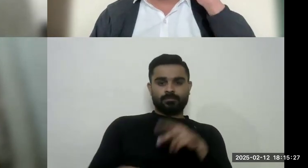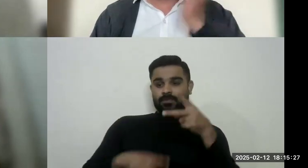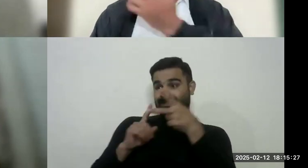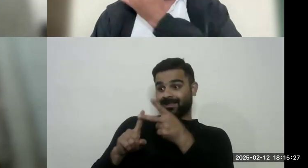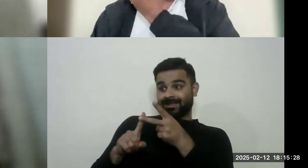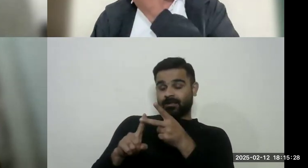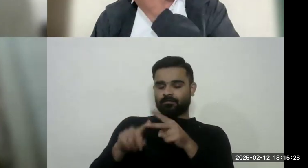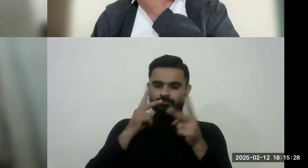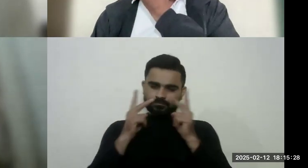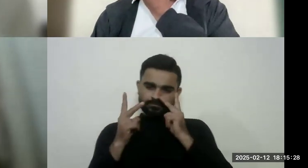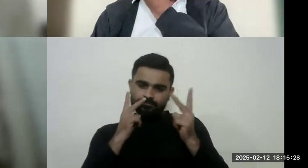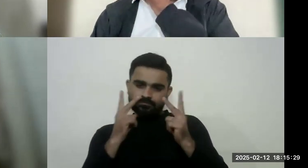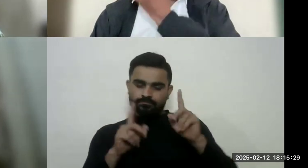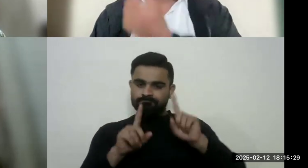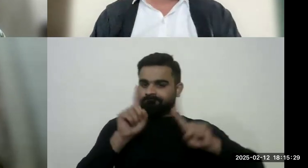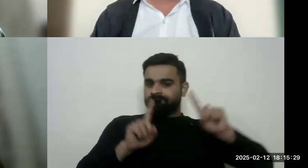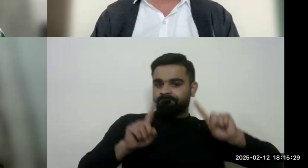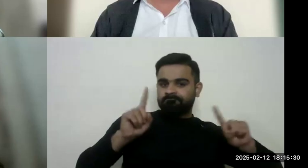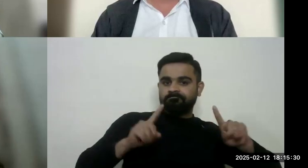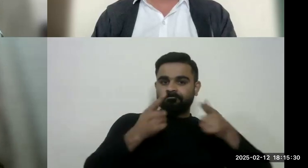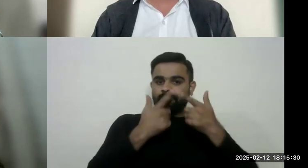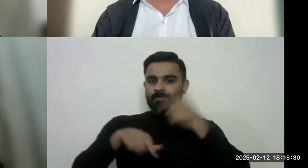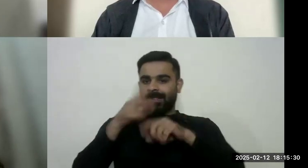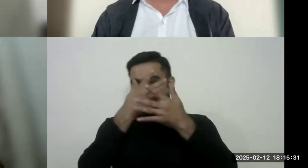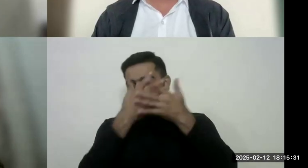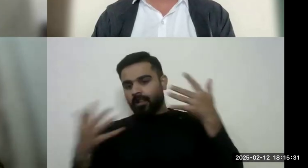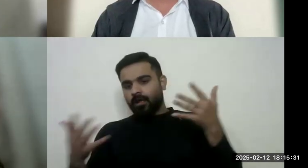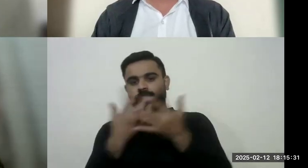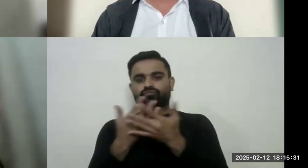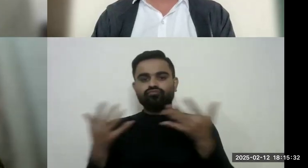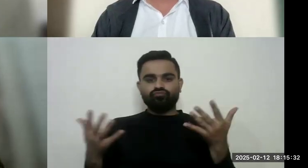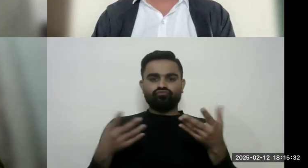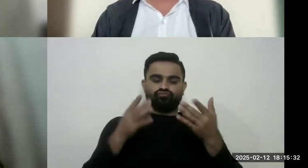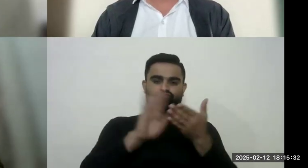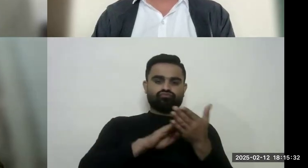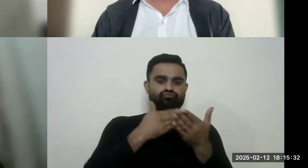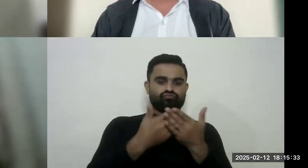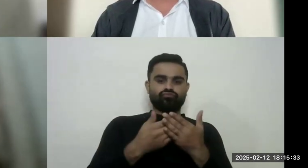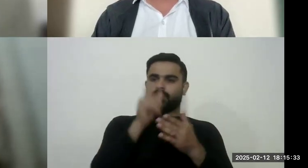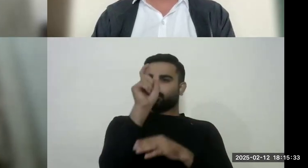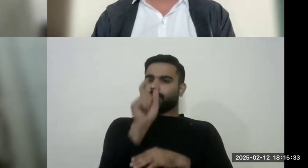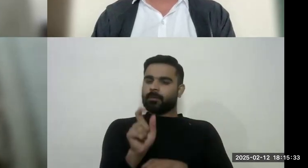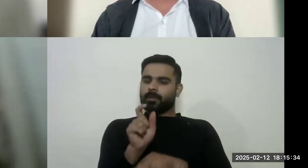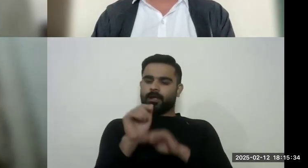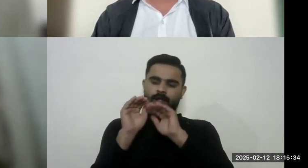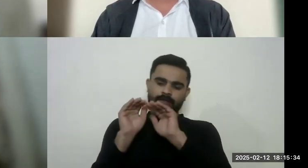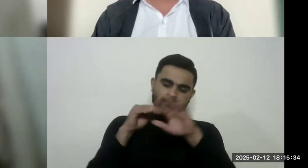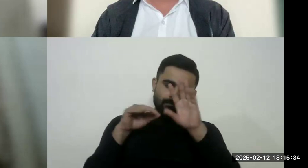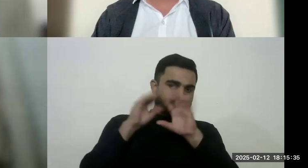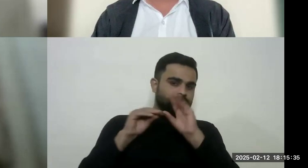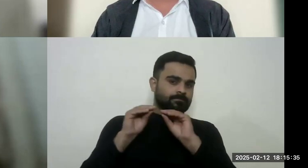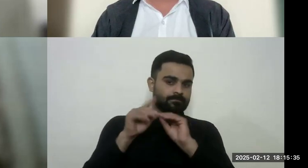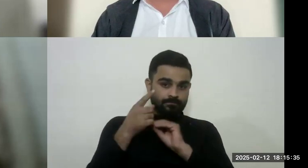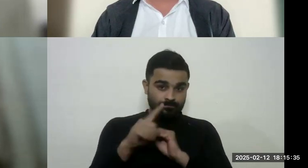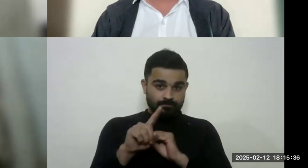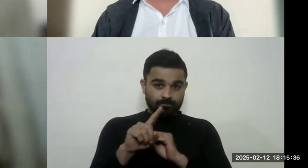integrate visuals and gestures and multilingual resources like translated keywords to support learning, right?